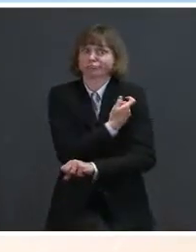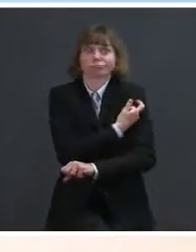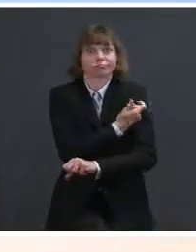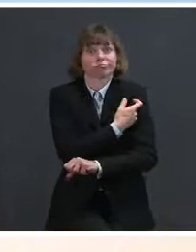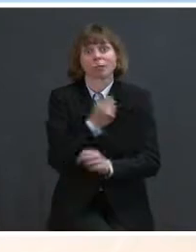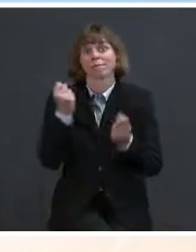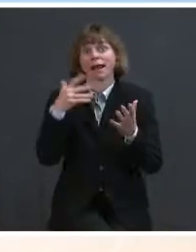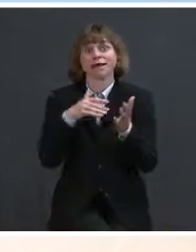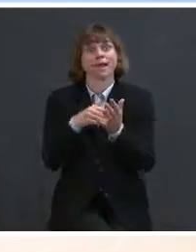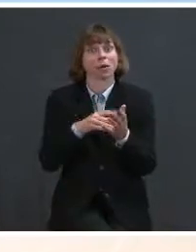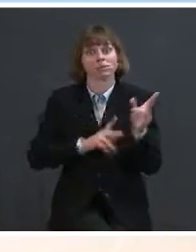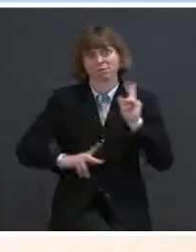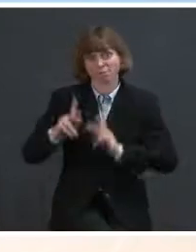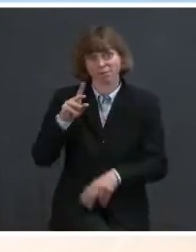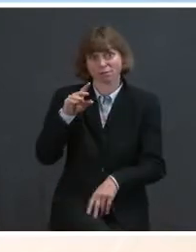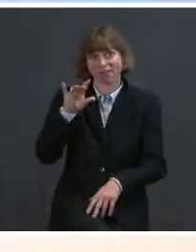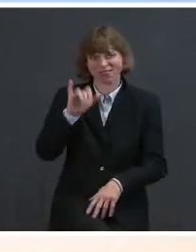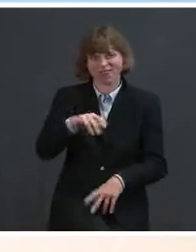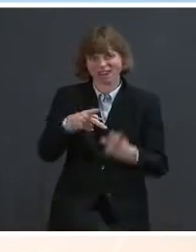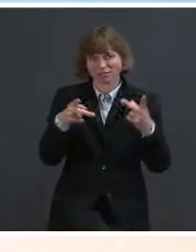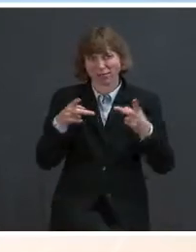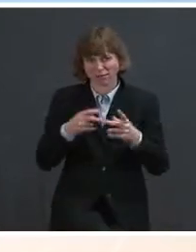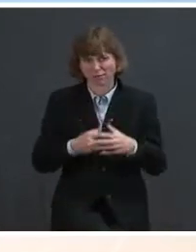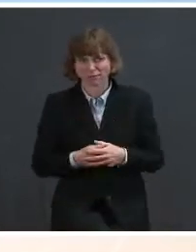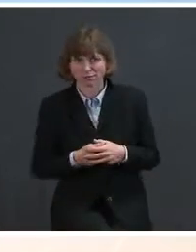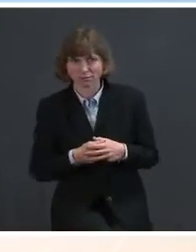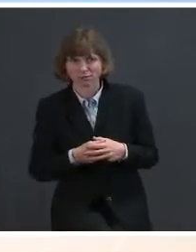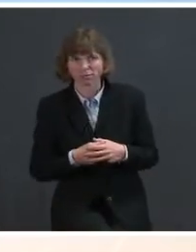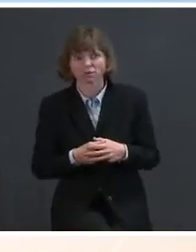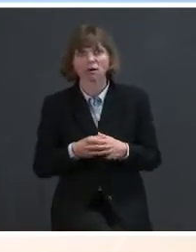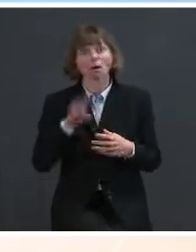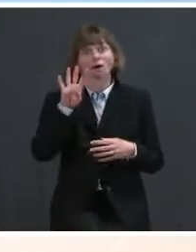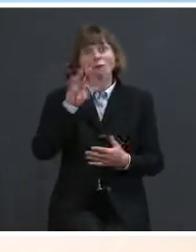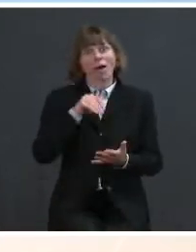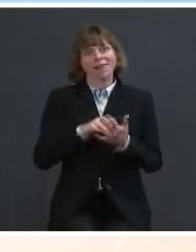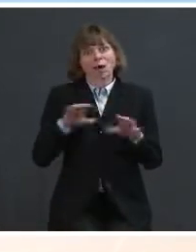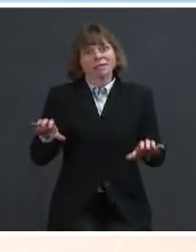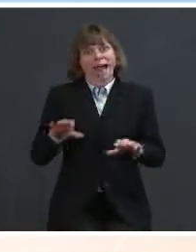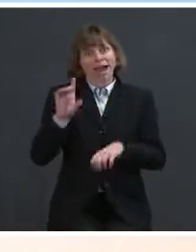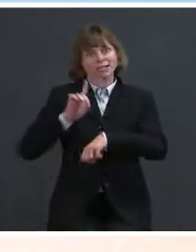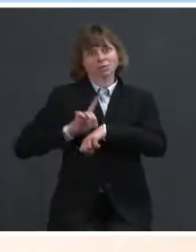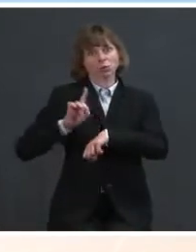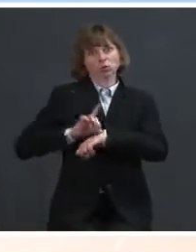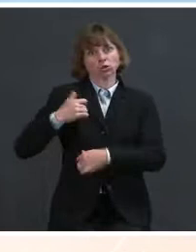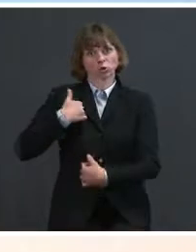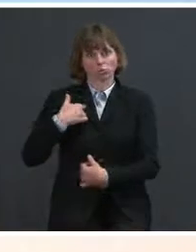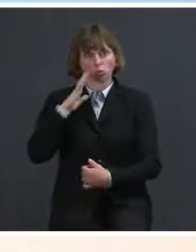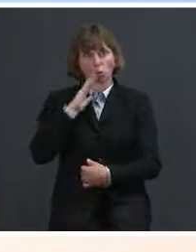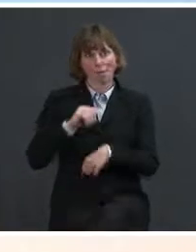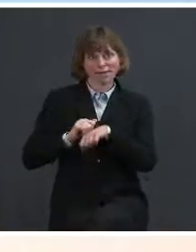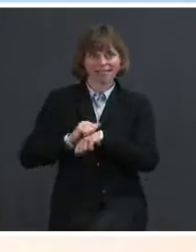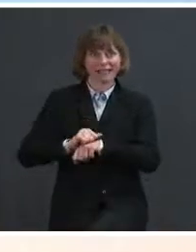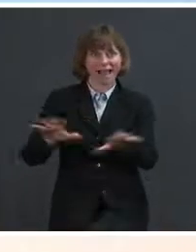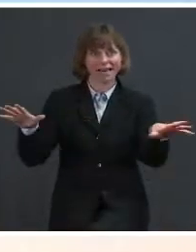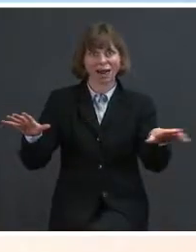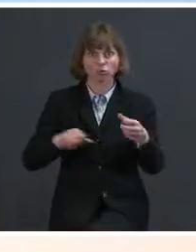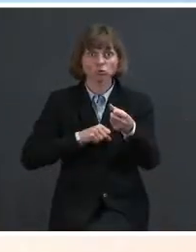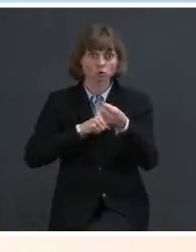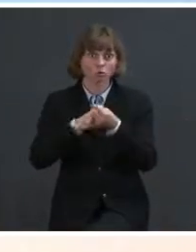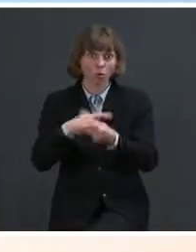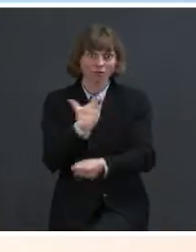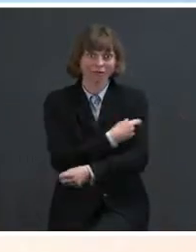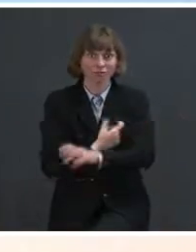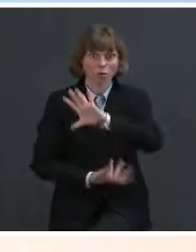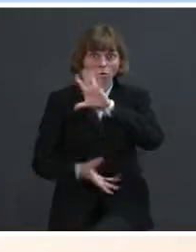sites. And also announced the deployment of more than 4,000 active duty troops to support vaccination efforts, bringing the total to